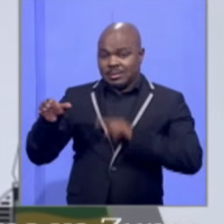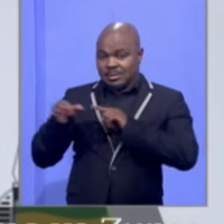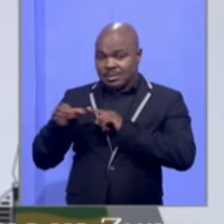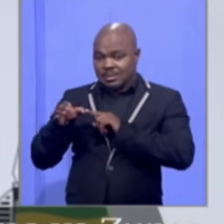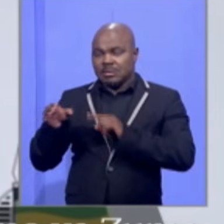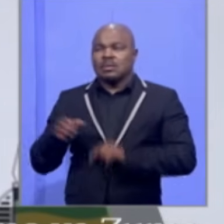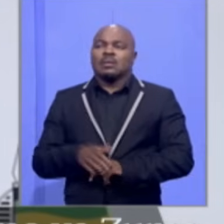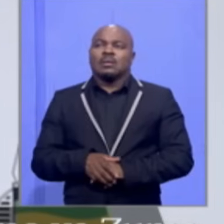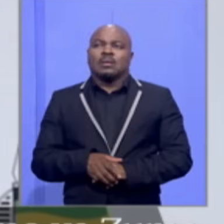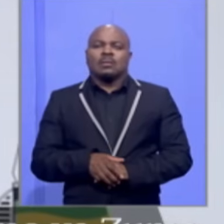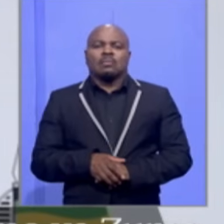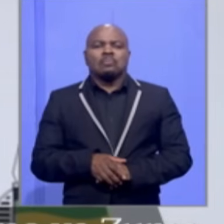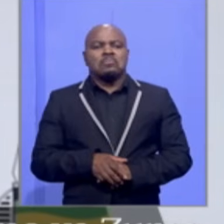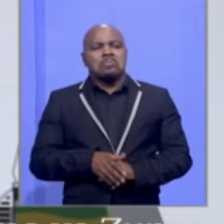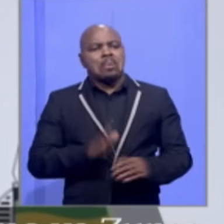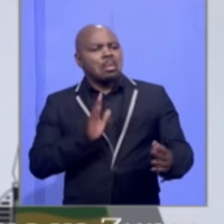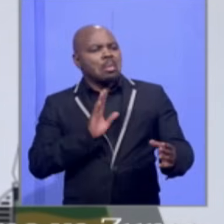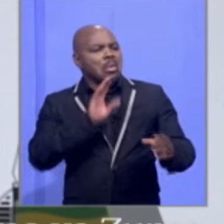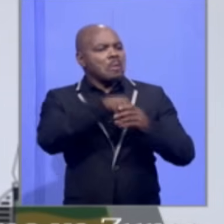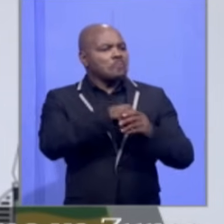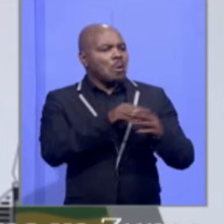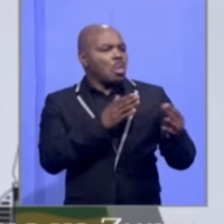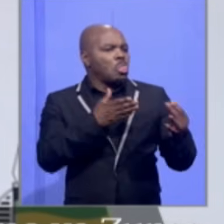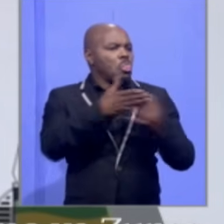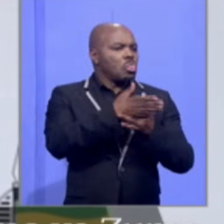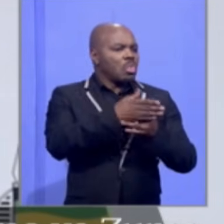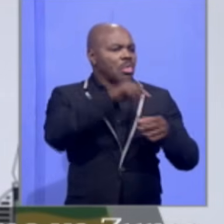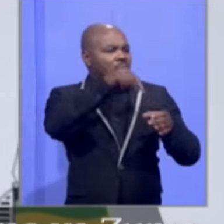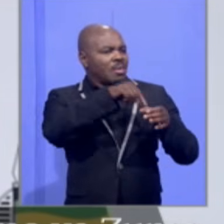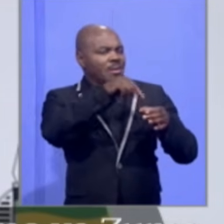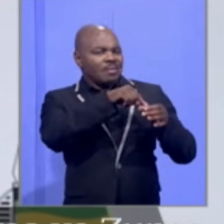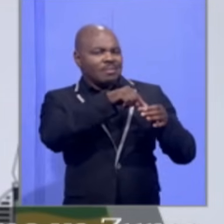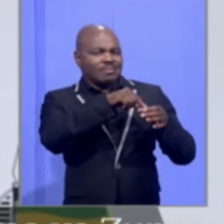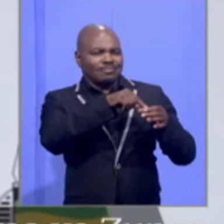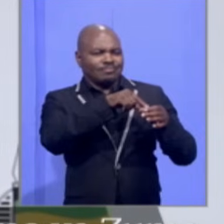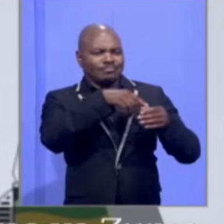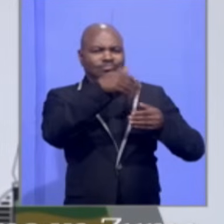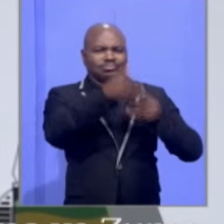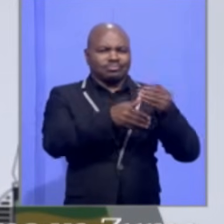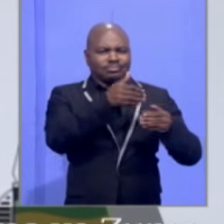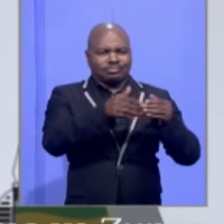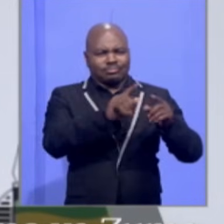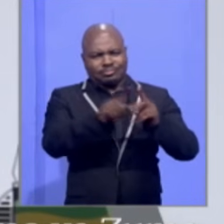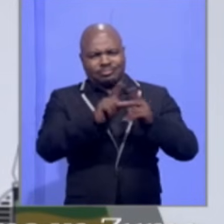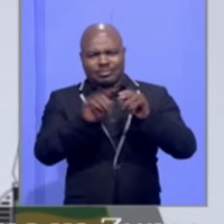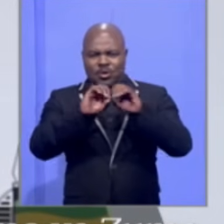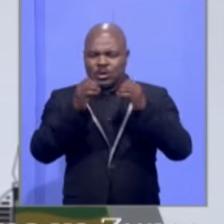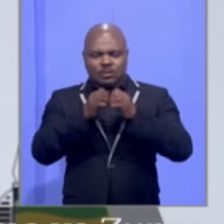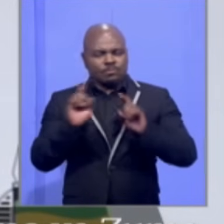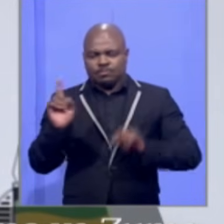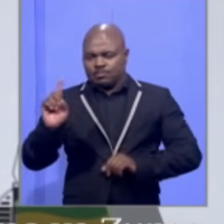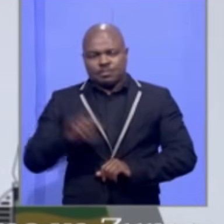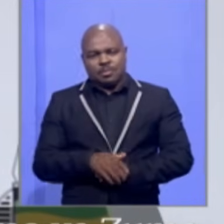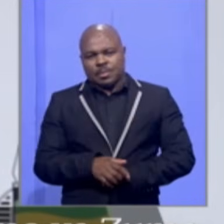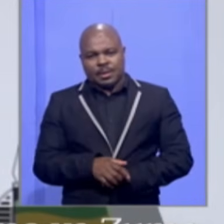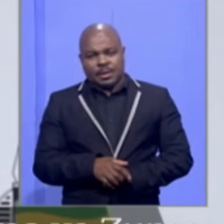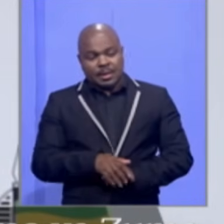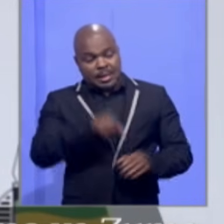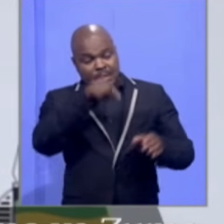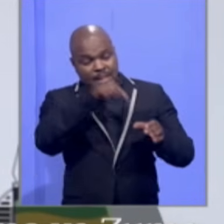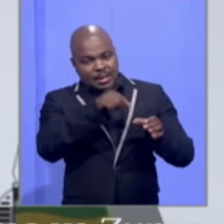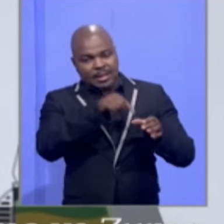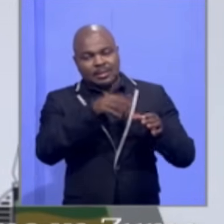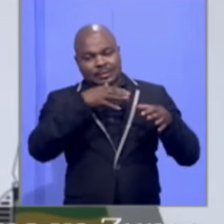does not get involved in the tasks undertaken by various institutions in undertaking